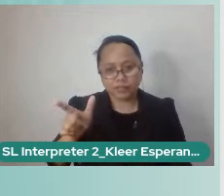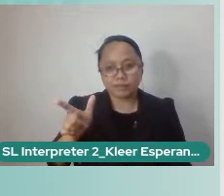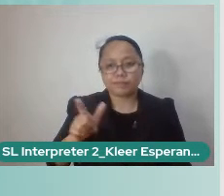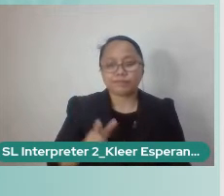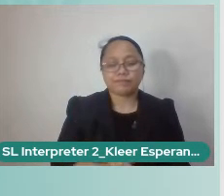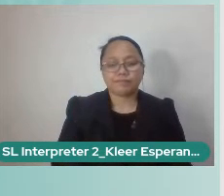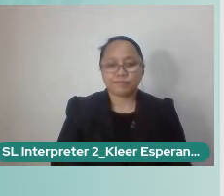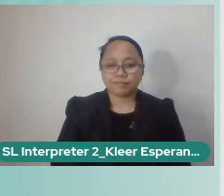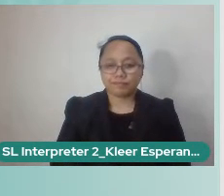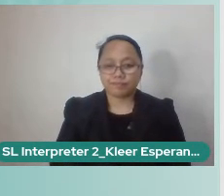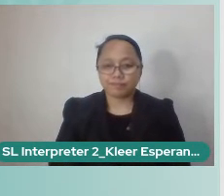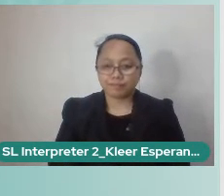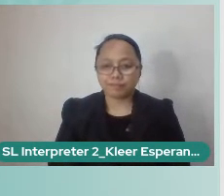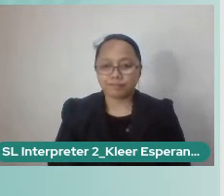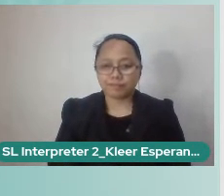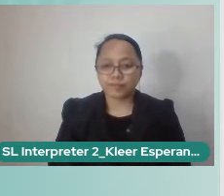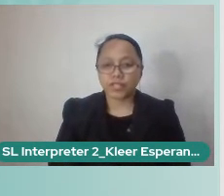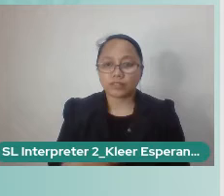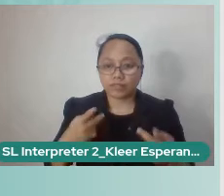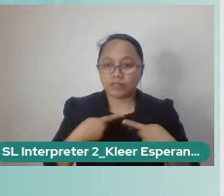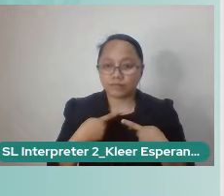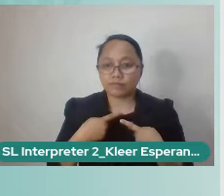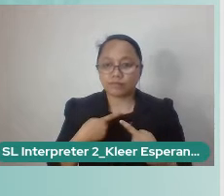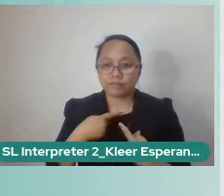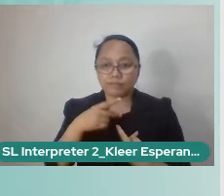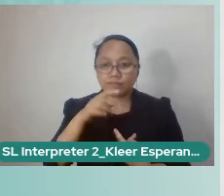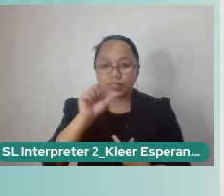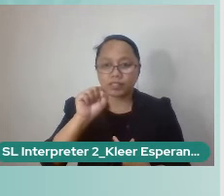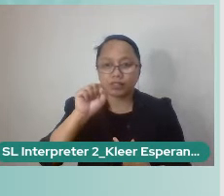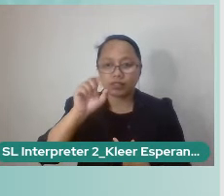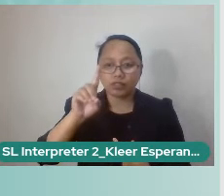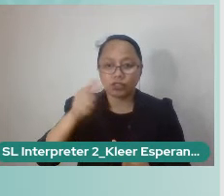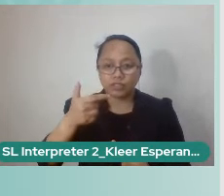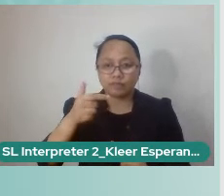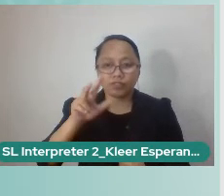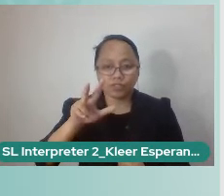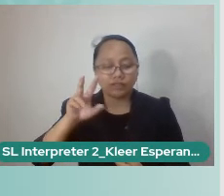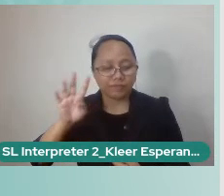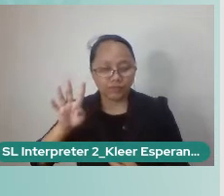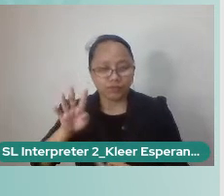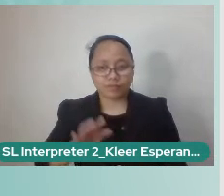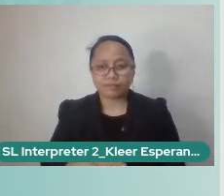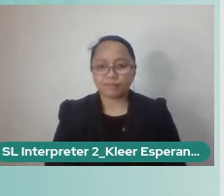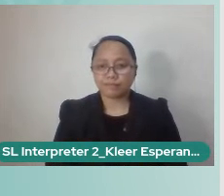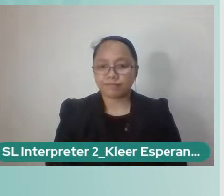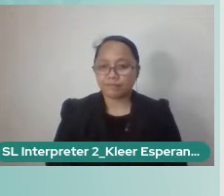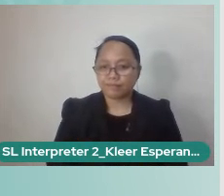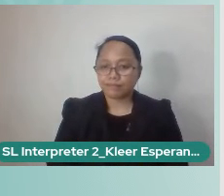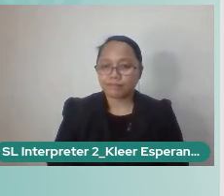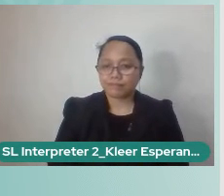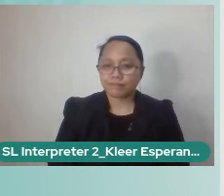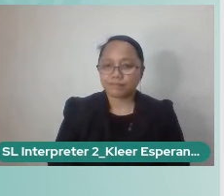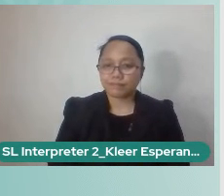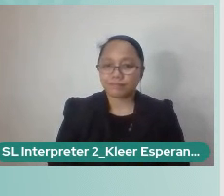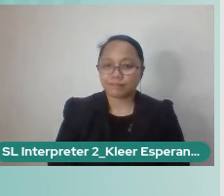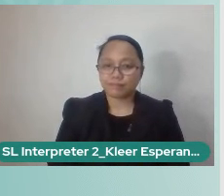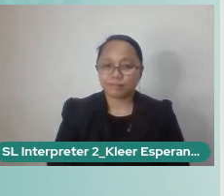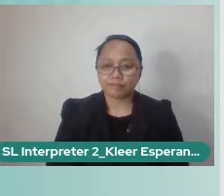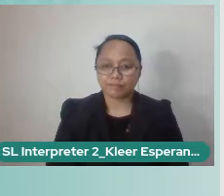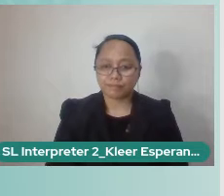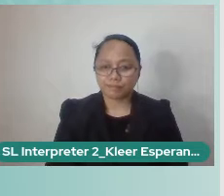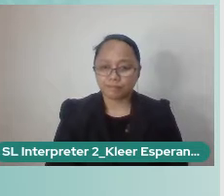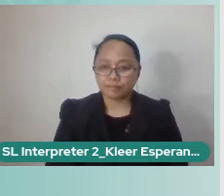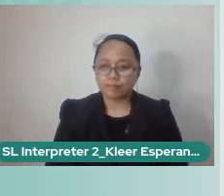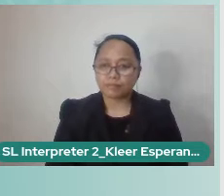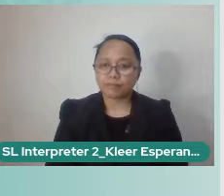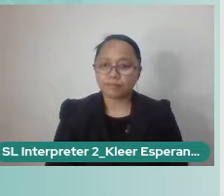cervical cancer mortality. So what are the corresponding number of lives that are